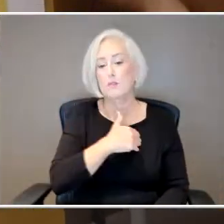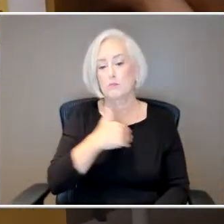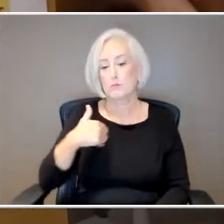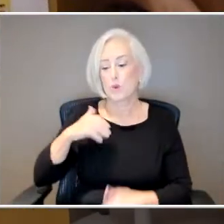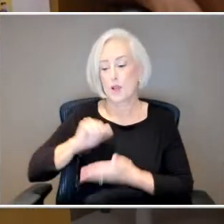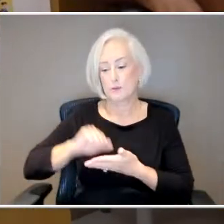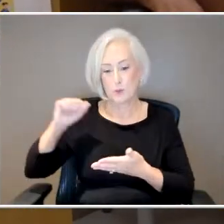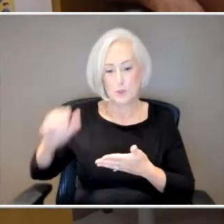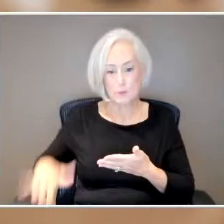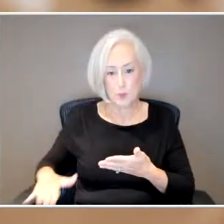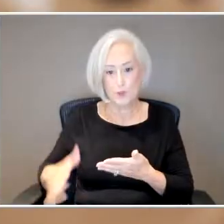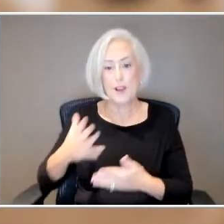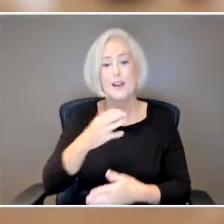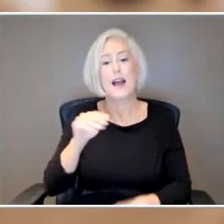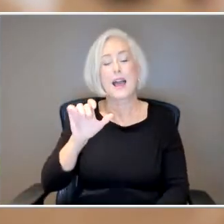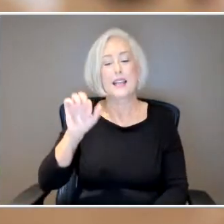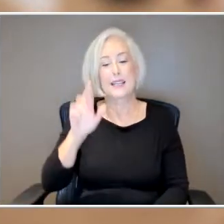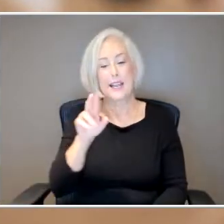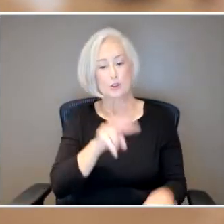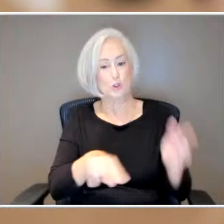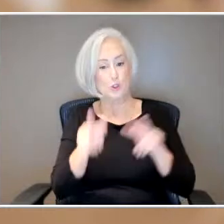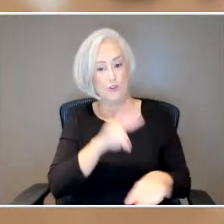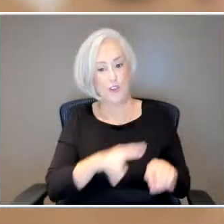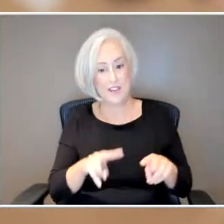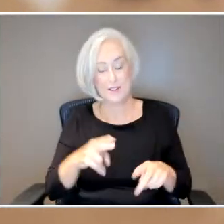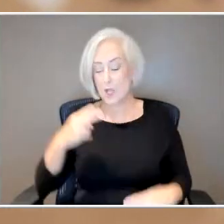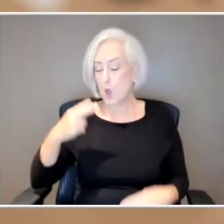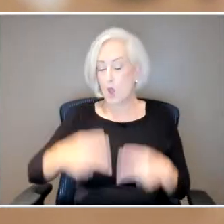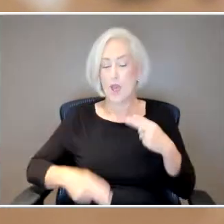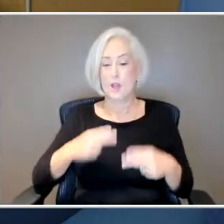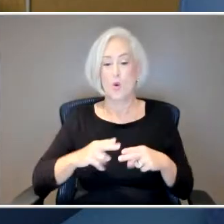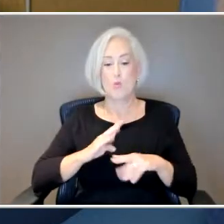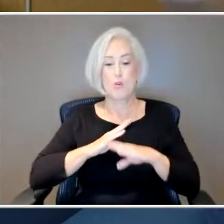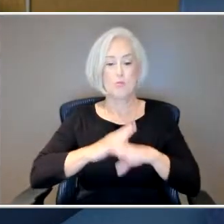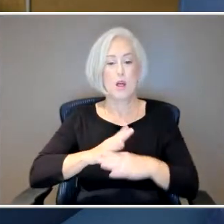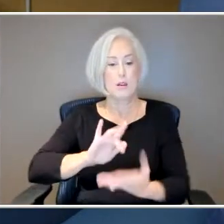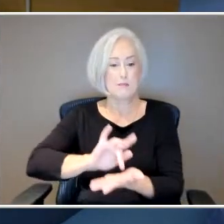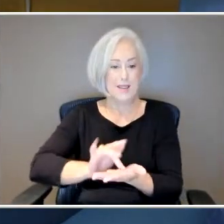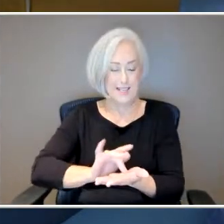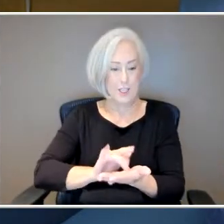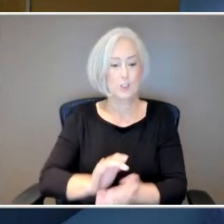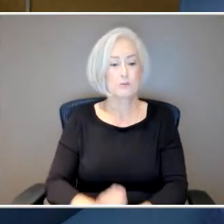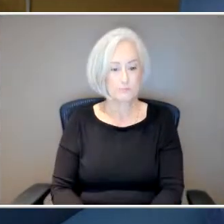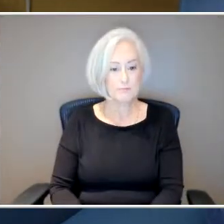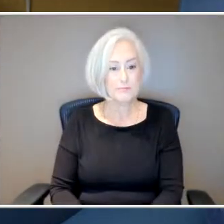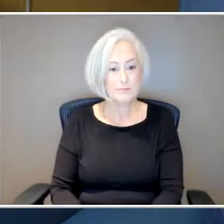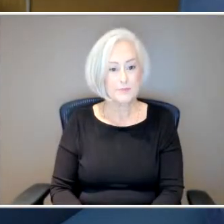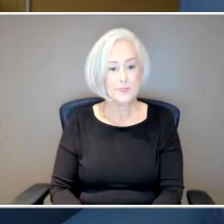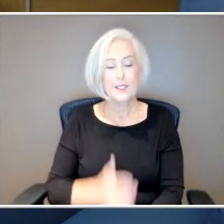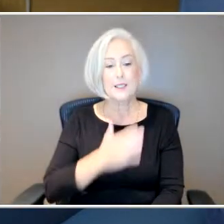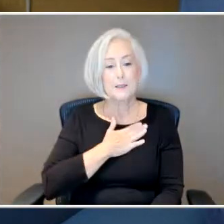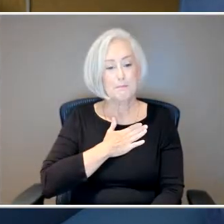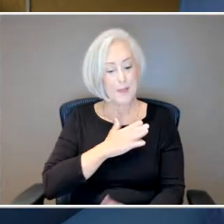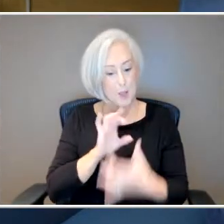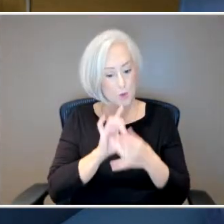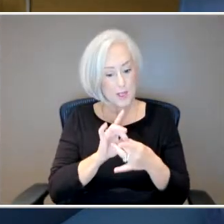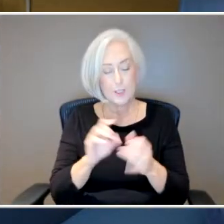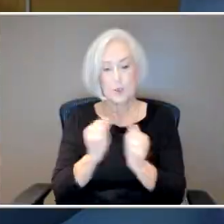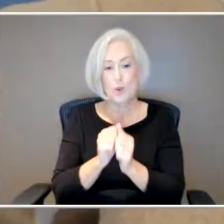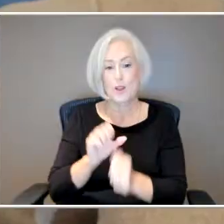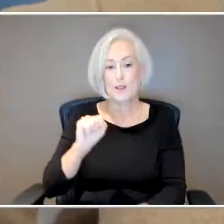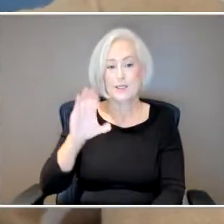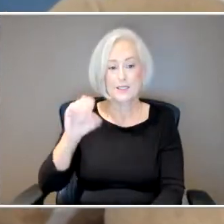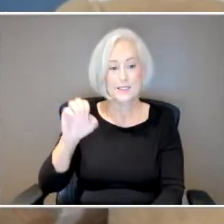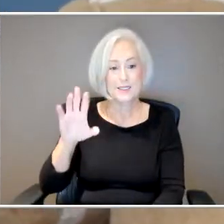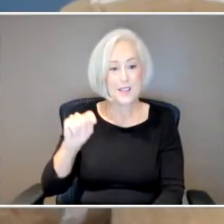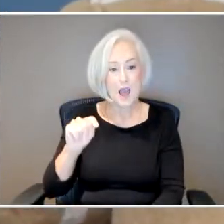and a hormone blocker. For now, she stays focused on the good stuff. My relationship with Scott, so much